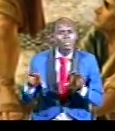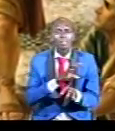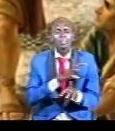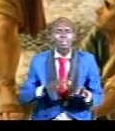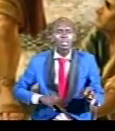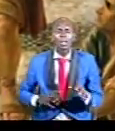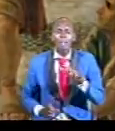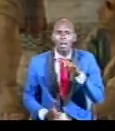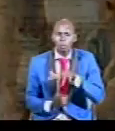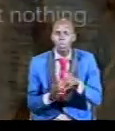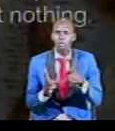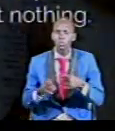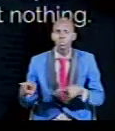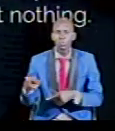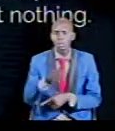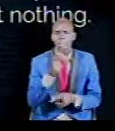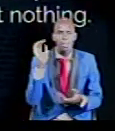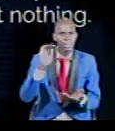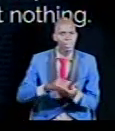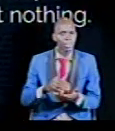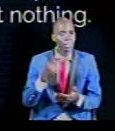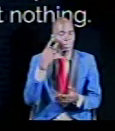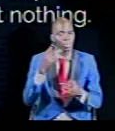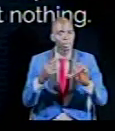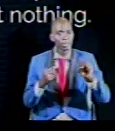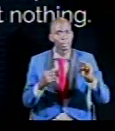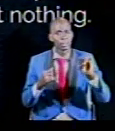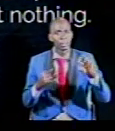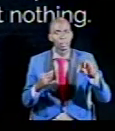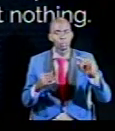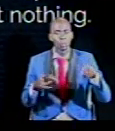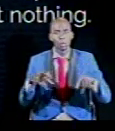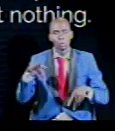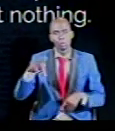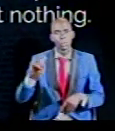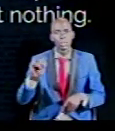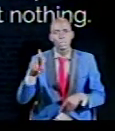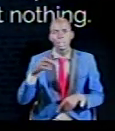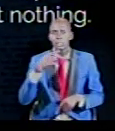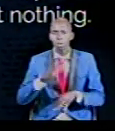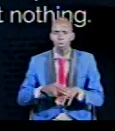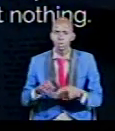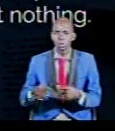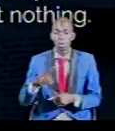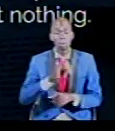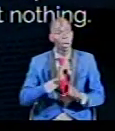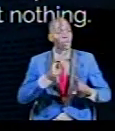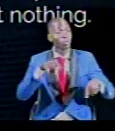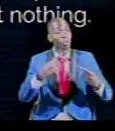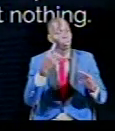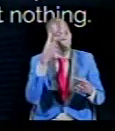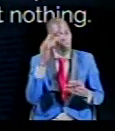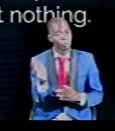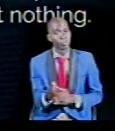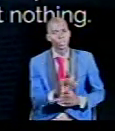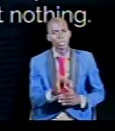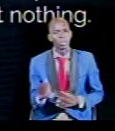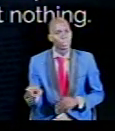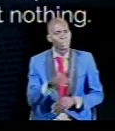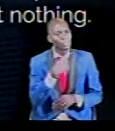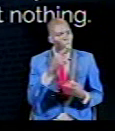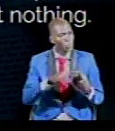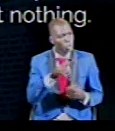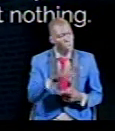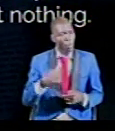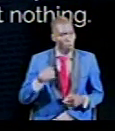particular time? Look at verse 3. Simon Peter says unto them, I go a fishing. They say unto him, we